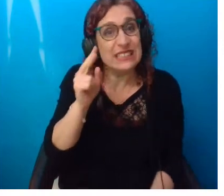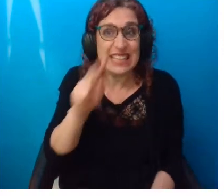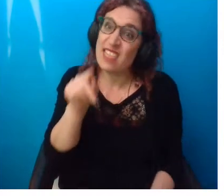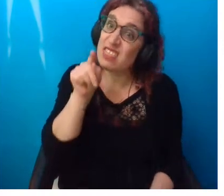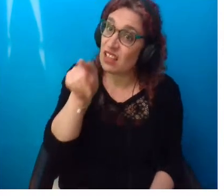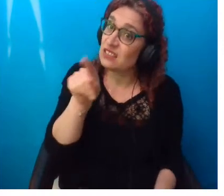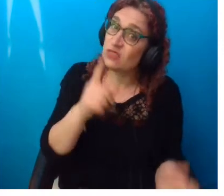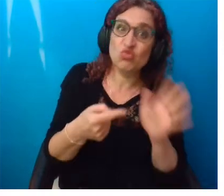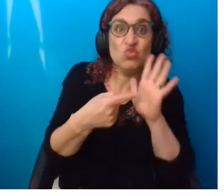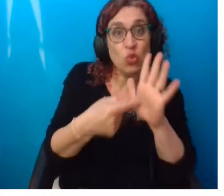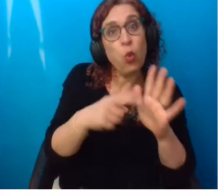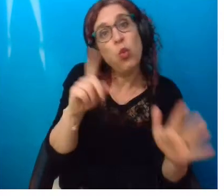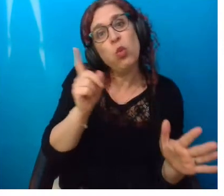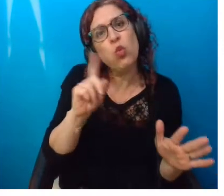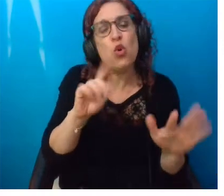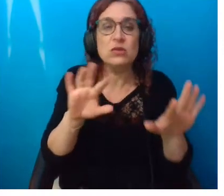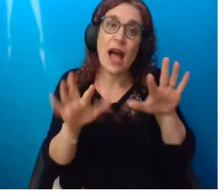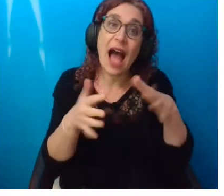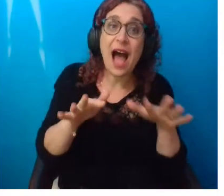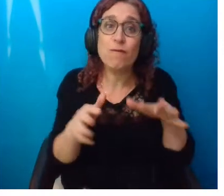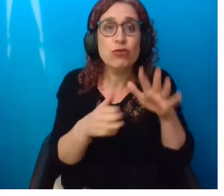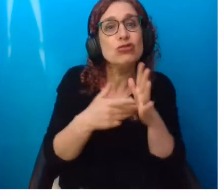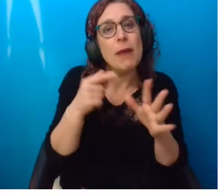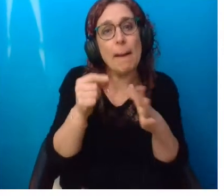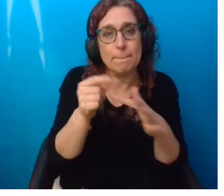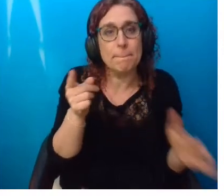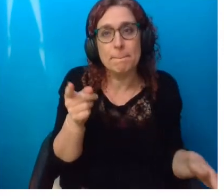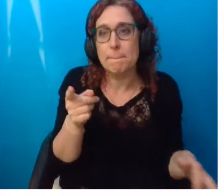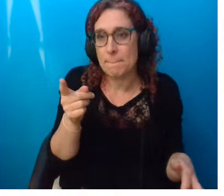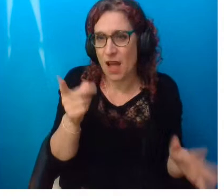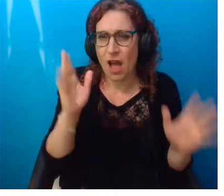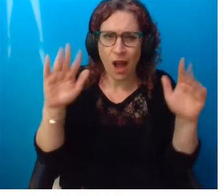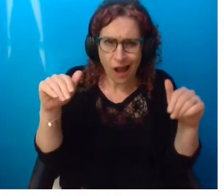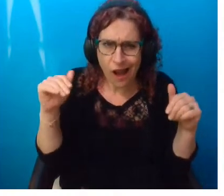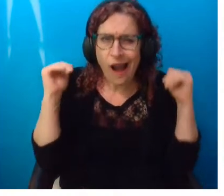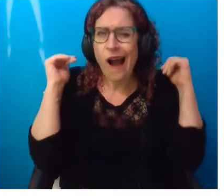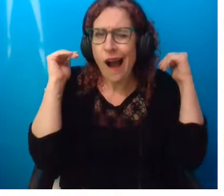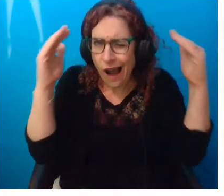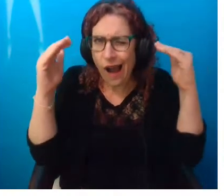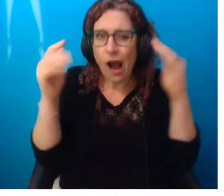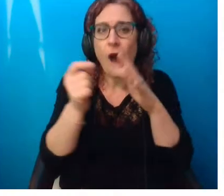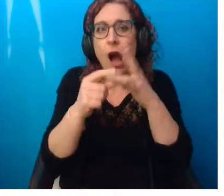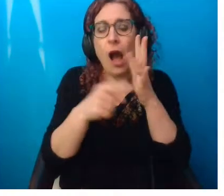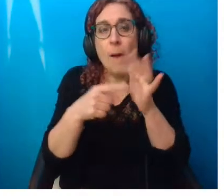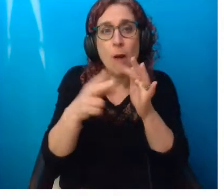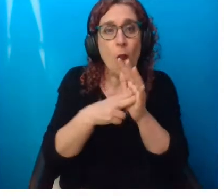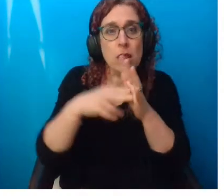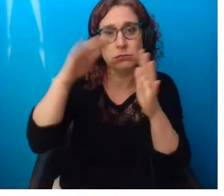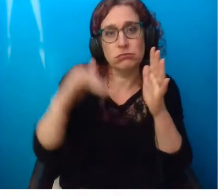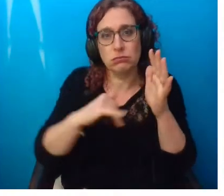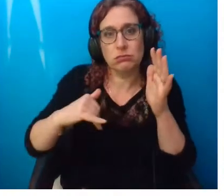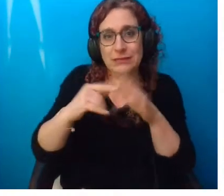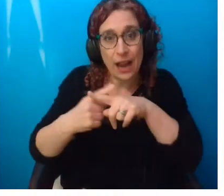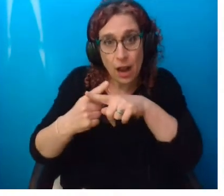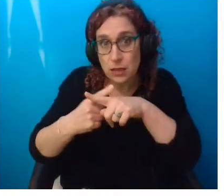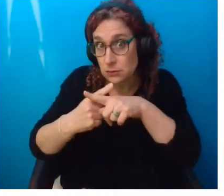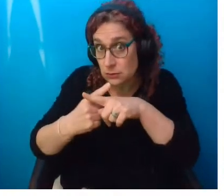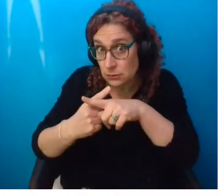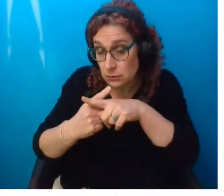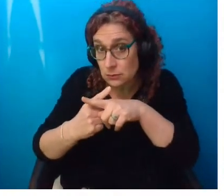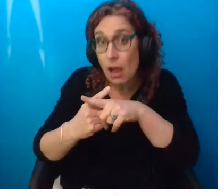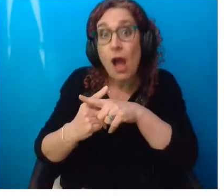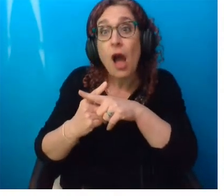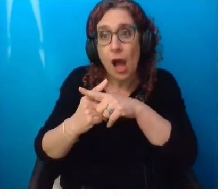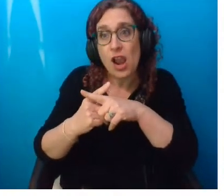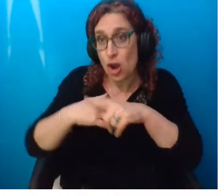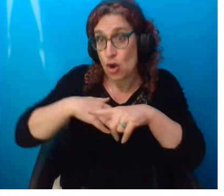average map shows you. Very high levels of pollens in England, here also into the north of